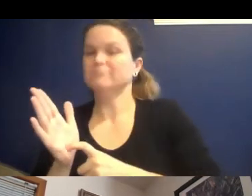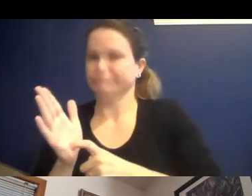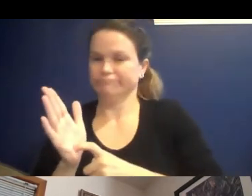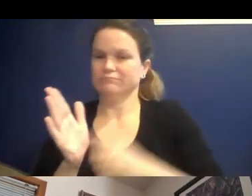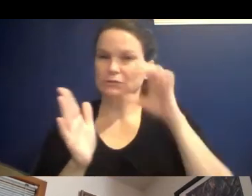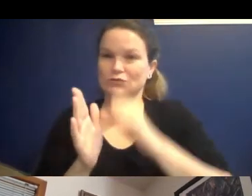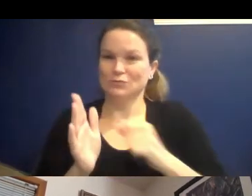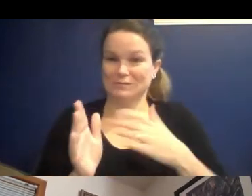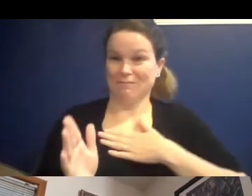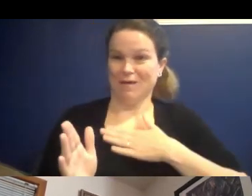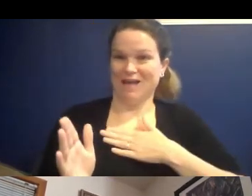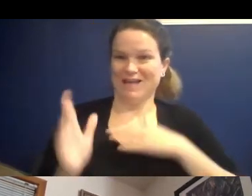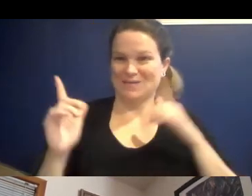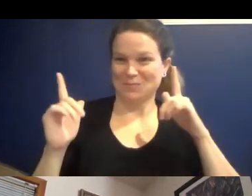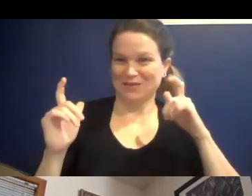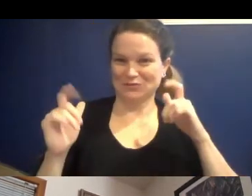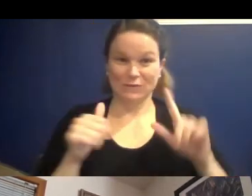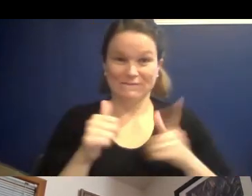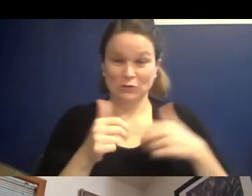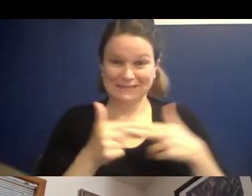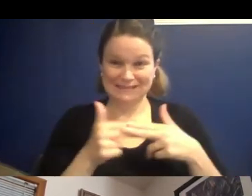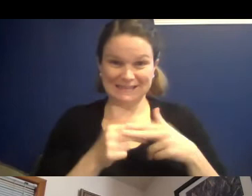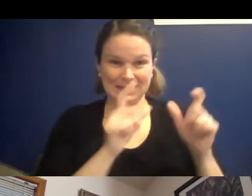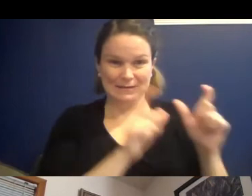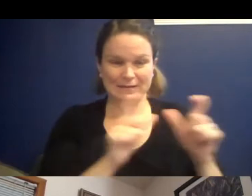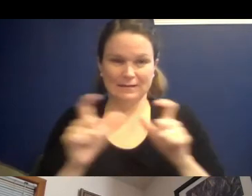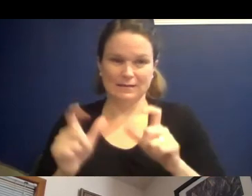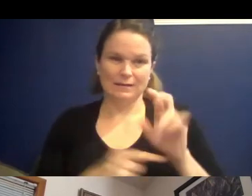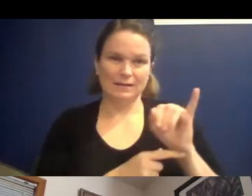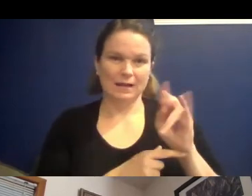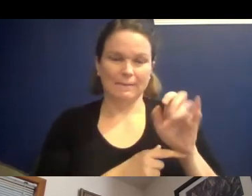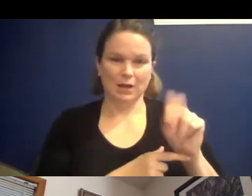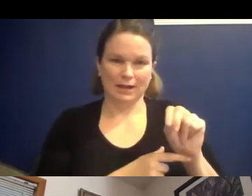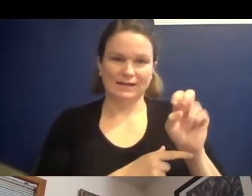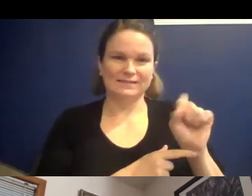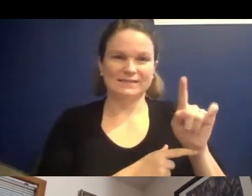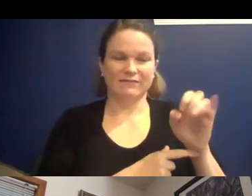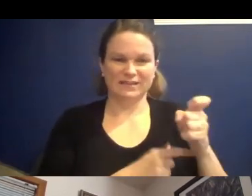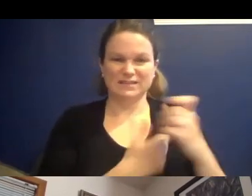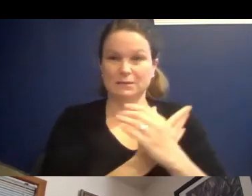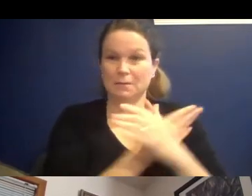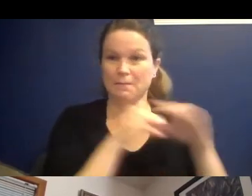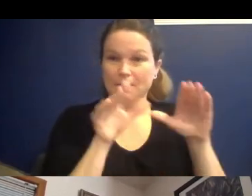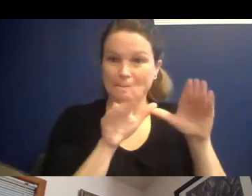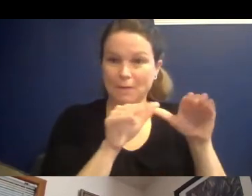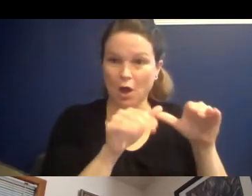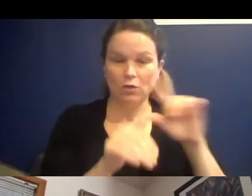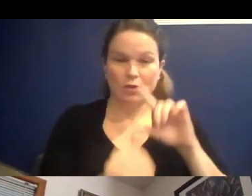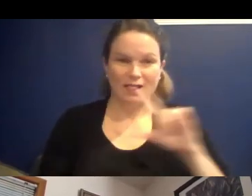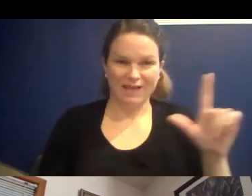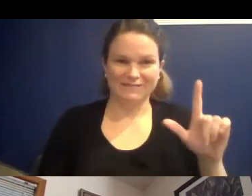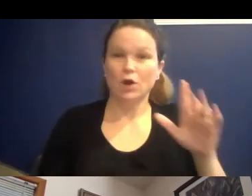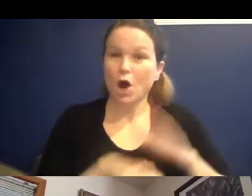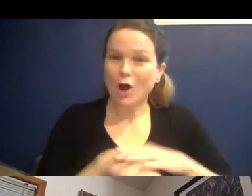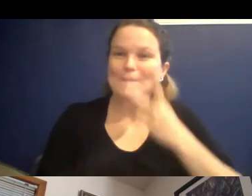took. On this first slide, you can see an Akamon sphinx moth on the left, on the very pink